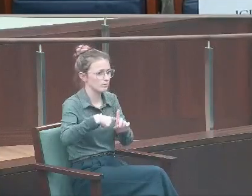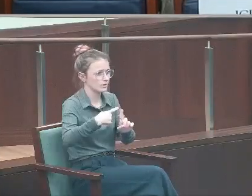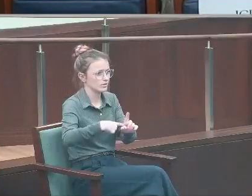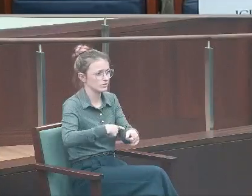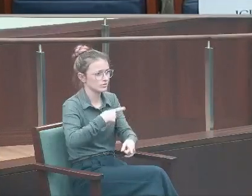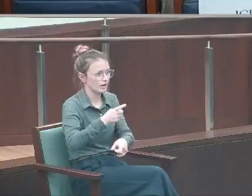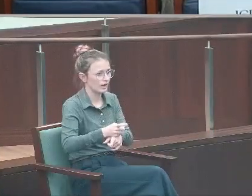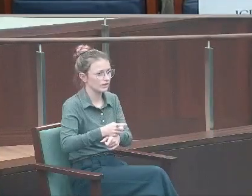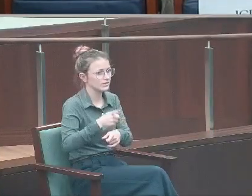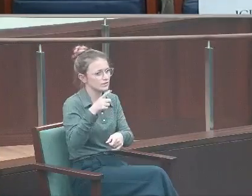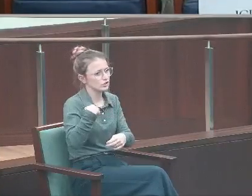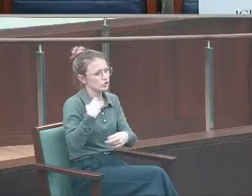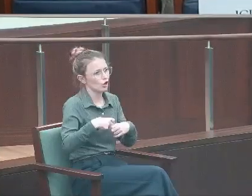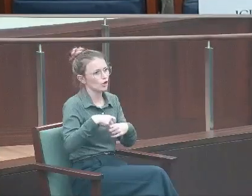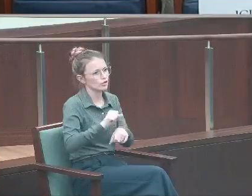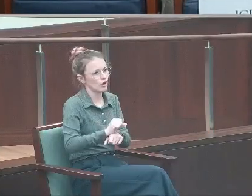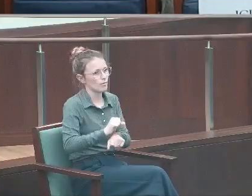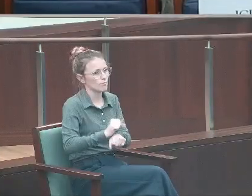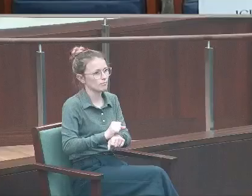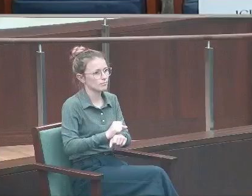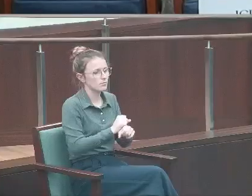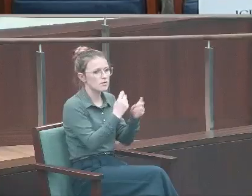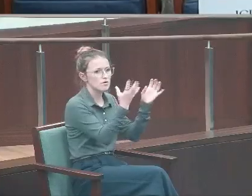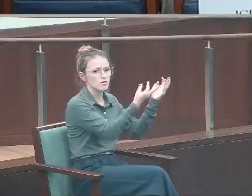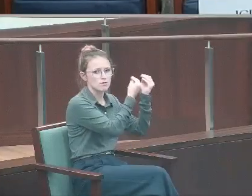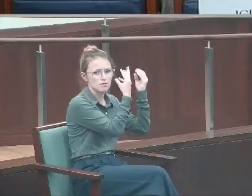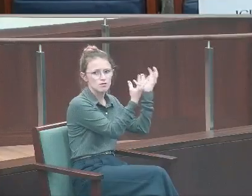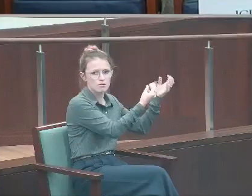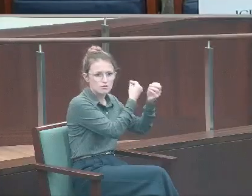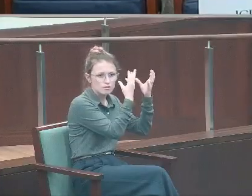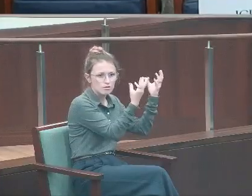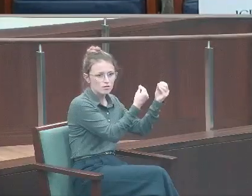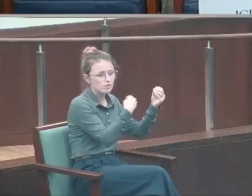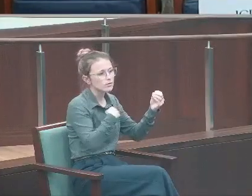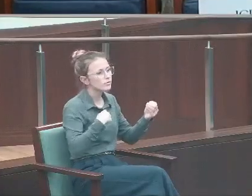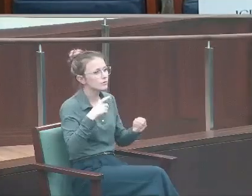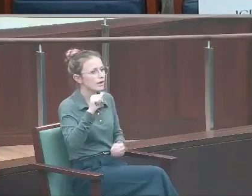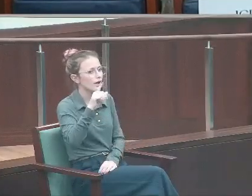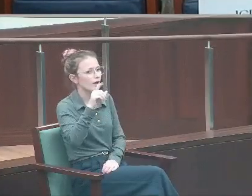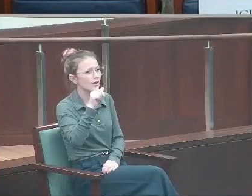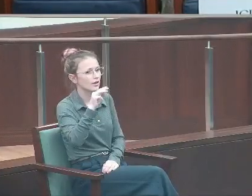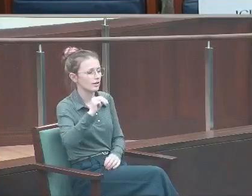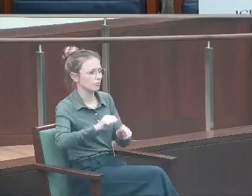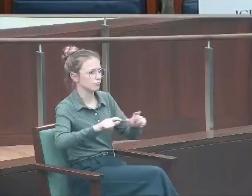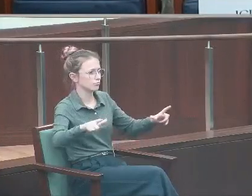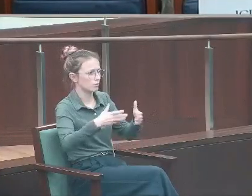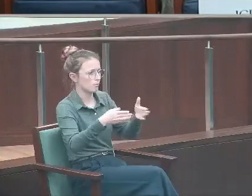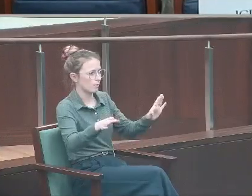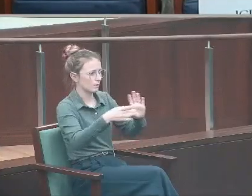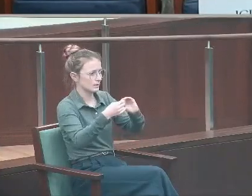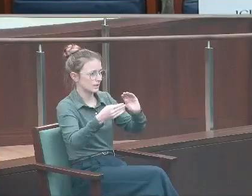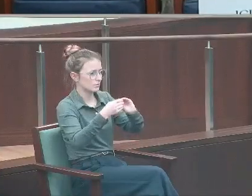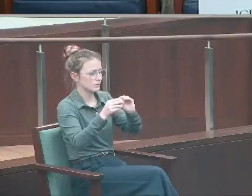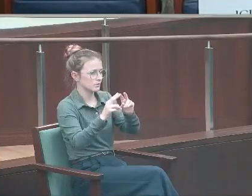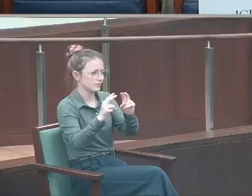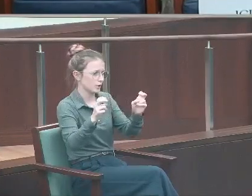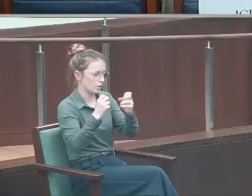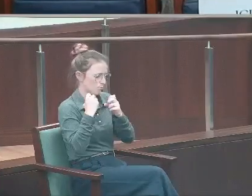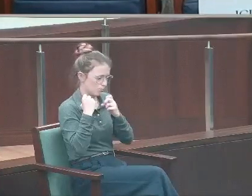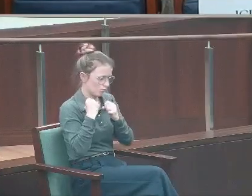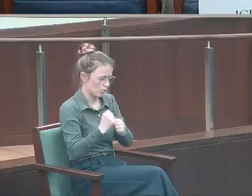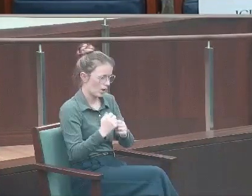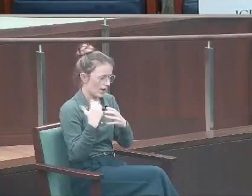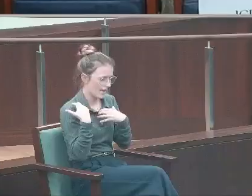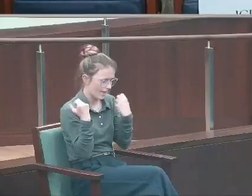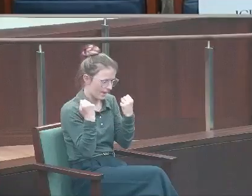have a hard job. Adam Lehman put out a public statement that was a remarkably brave statement.